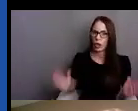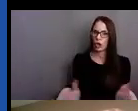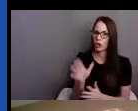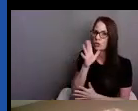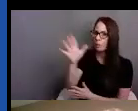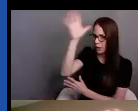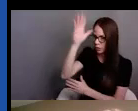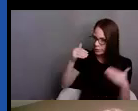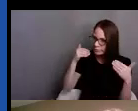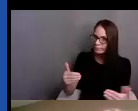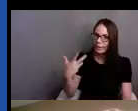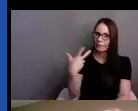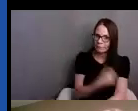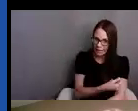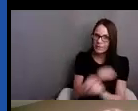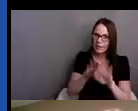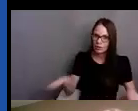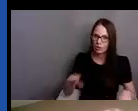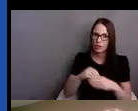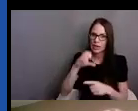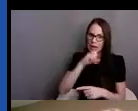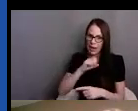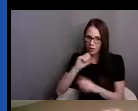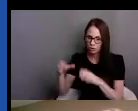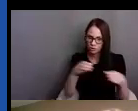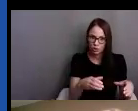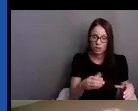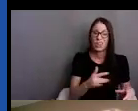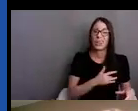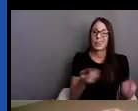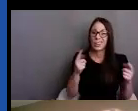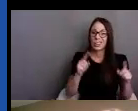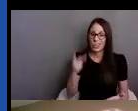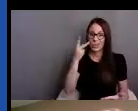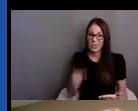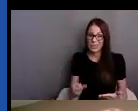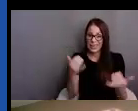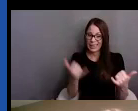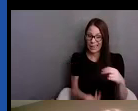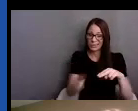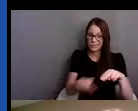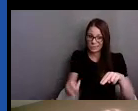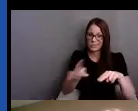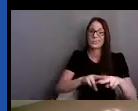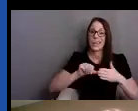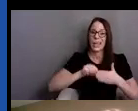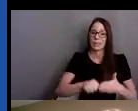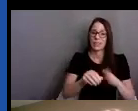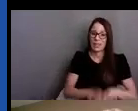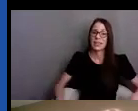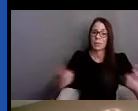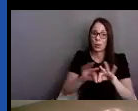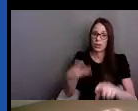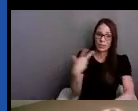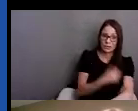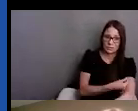in that age group. And I think some of the trends that we're seeing now, I think really reinforce the importance of vaccination, not just for adults, but for children as